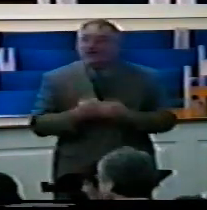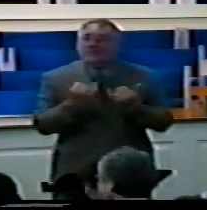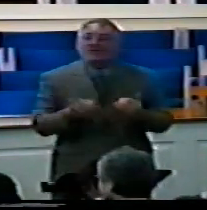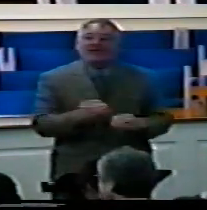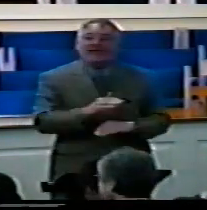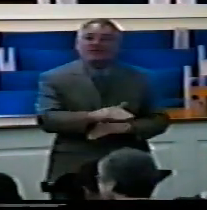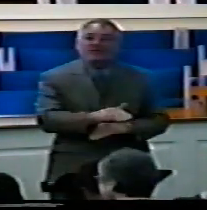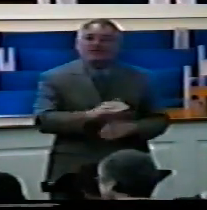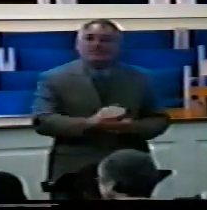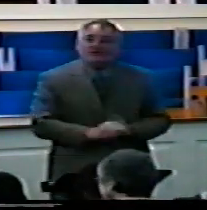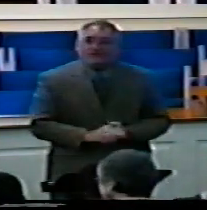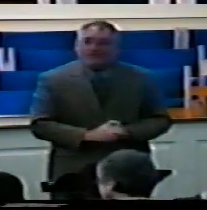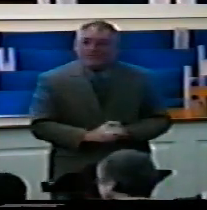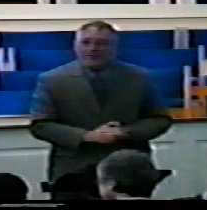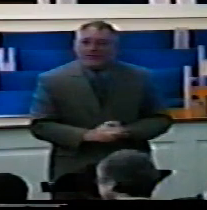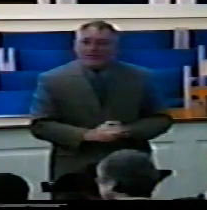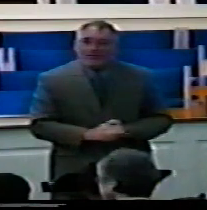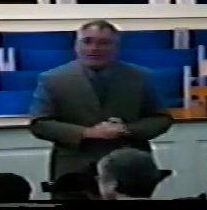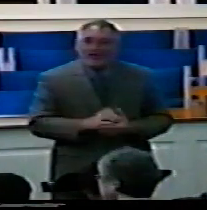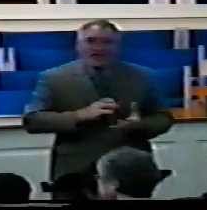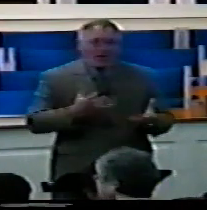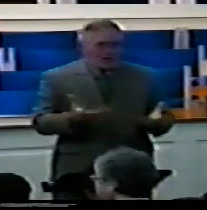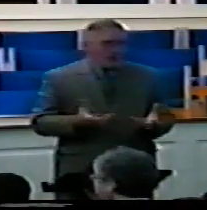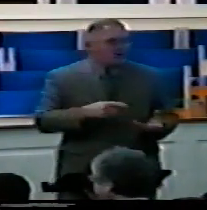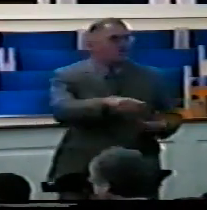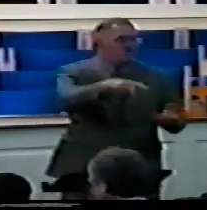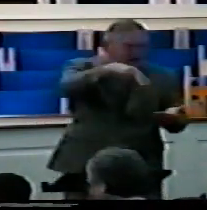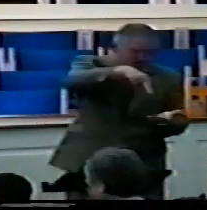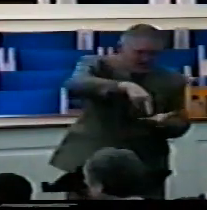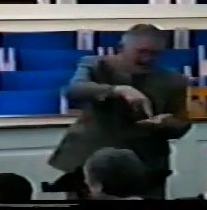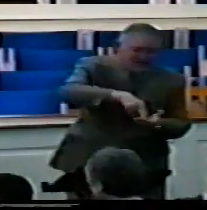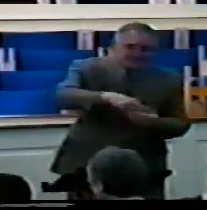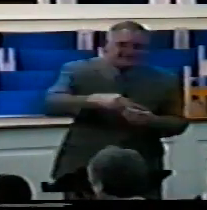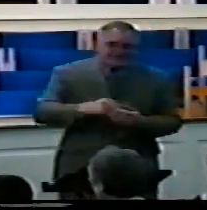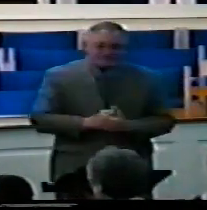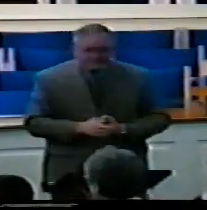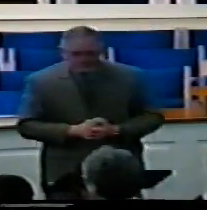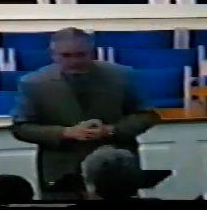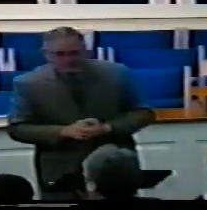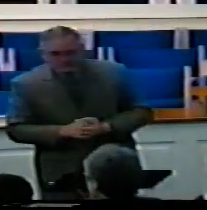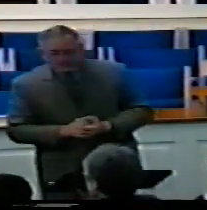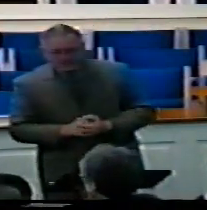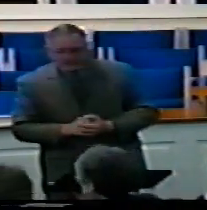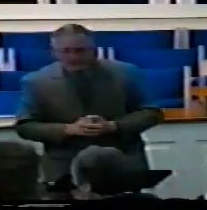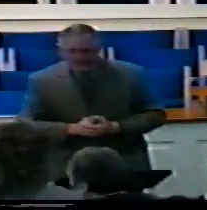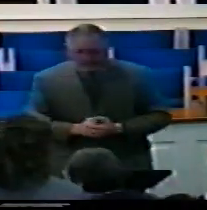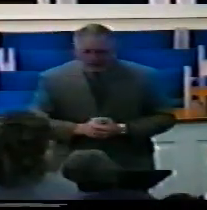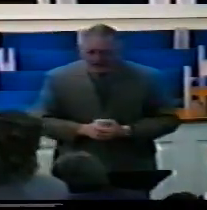Tonight, I'd like everybody to stand with your heads bowed and your eyes closed.